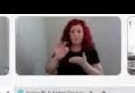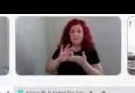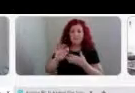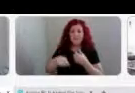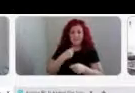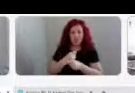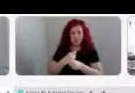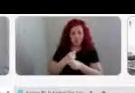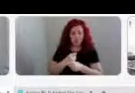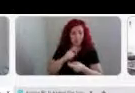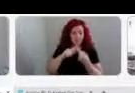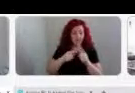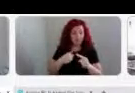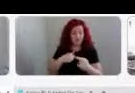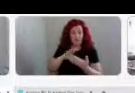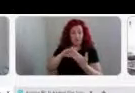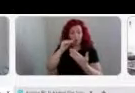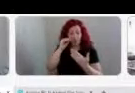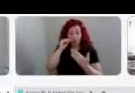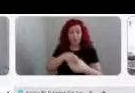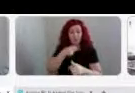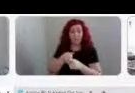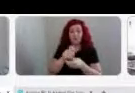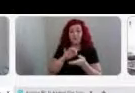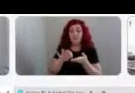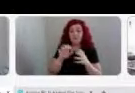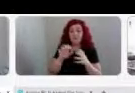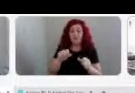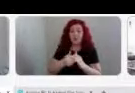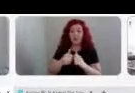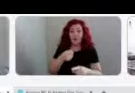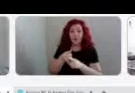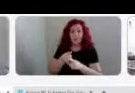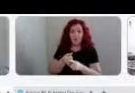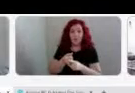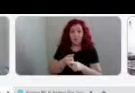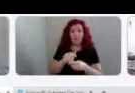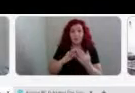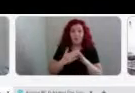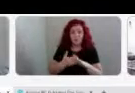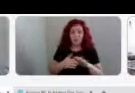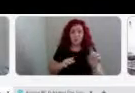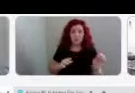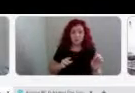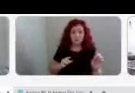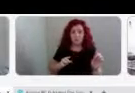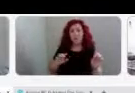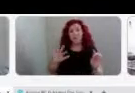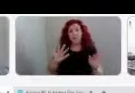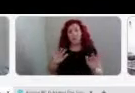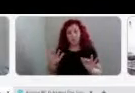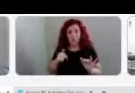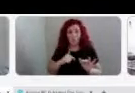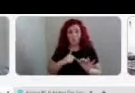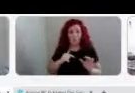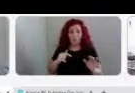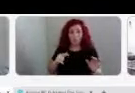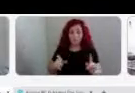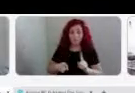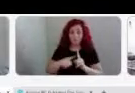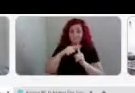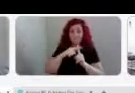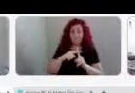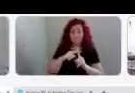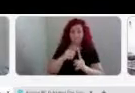just learned the impacts the census can have on our communities and our democracy in our government class so we enthusiastically signed up and